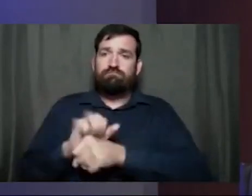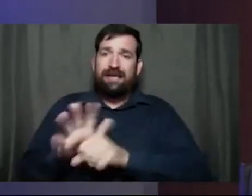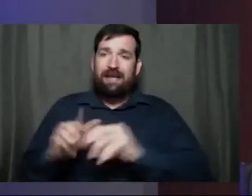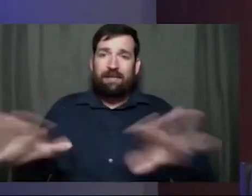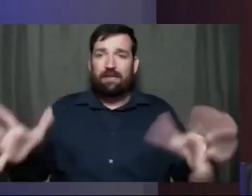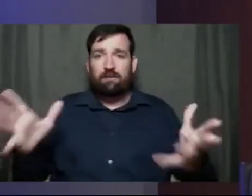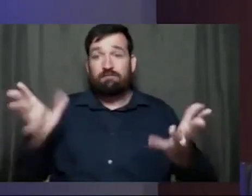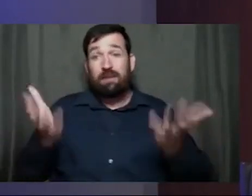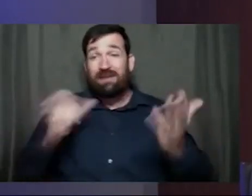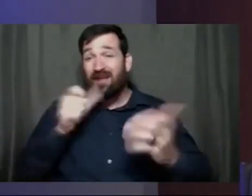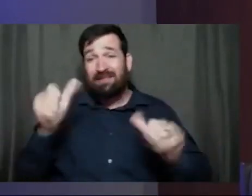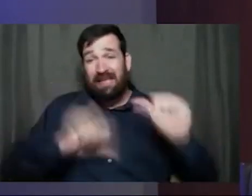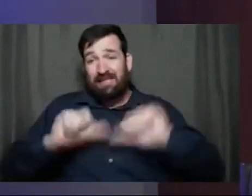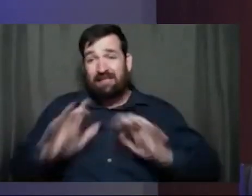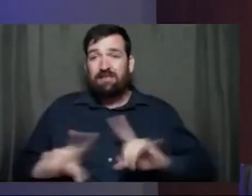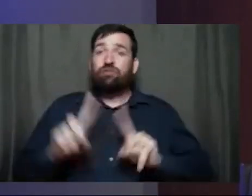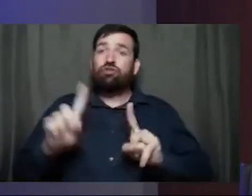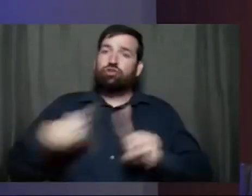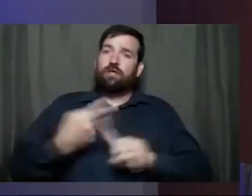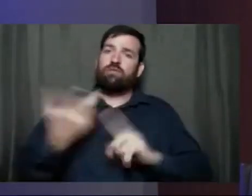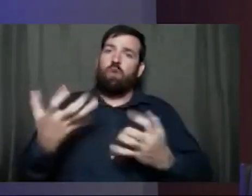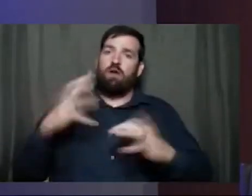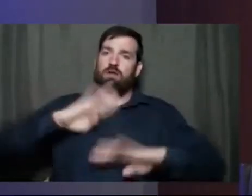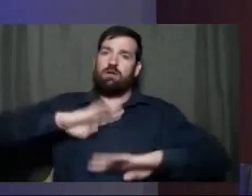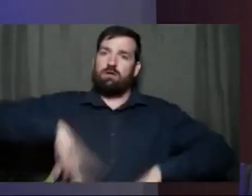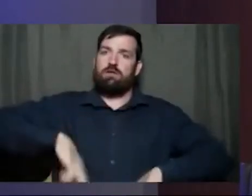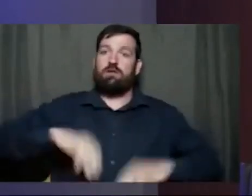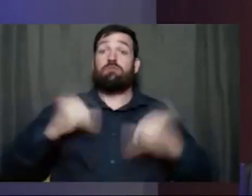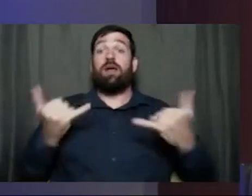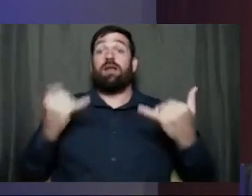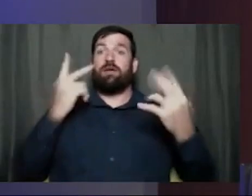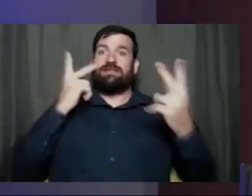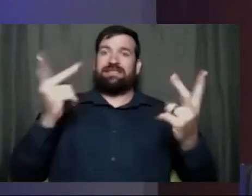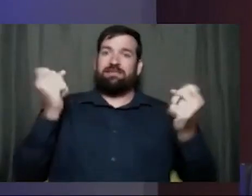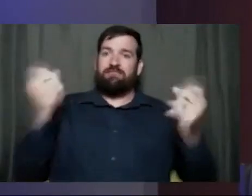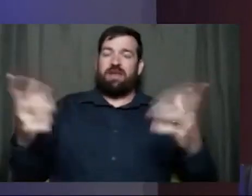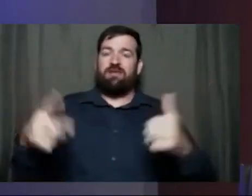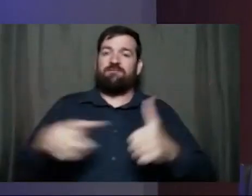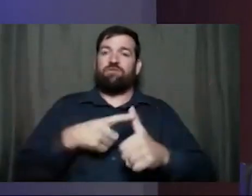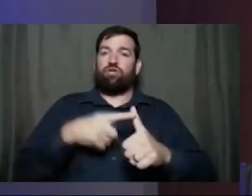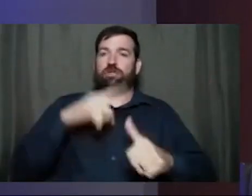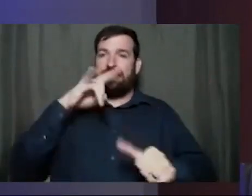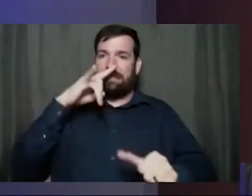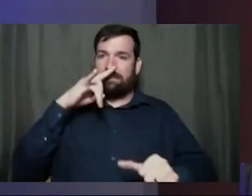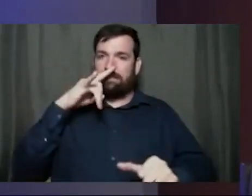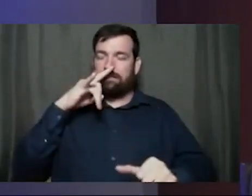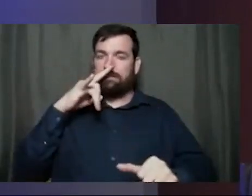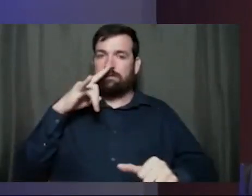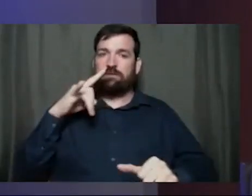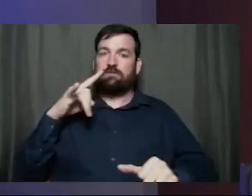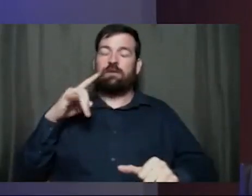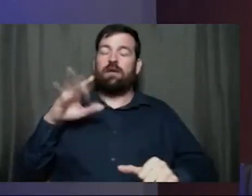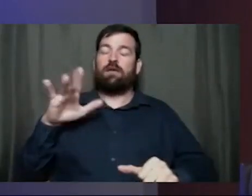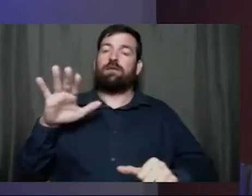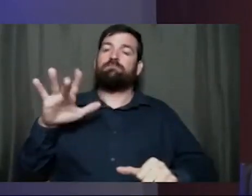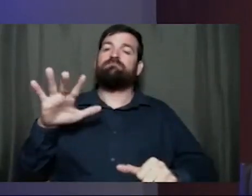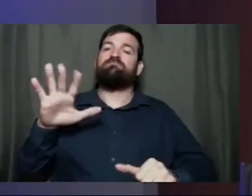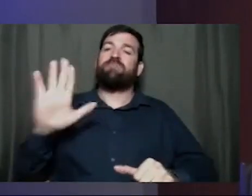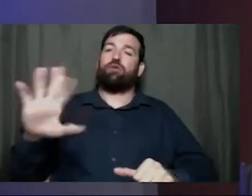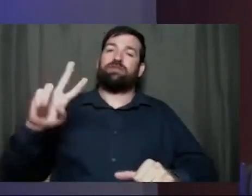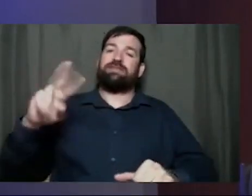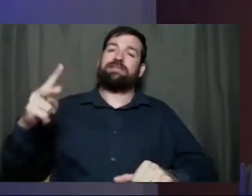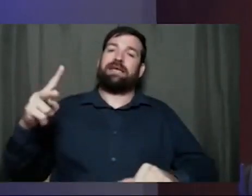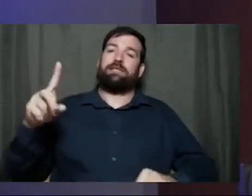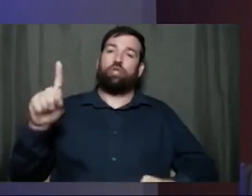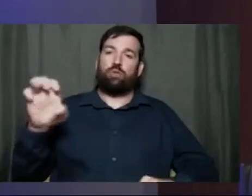of mind. And so right now we're seeing a lot of those first kids that got vaccinated get their booster, or not their booster, their second dose. And